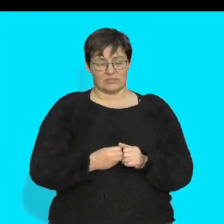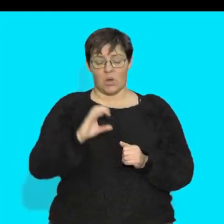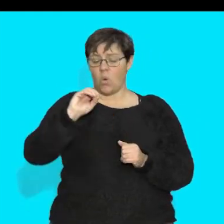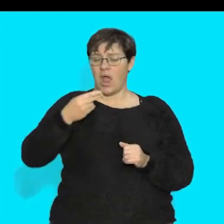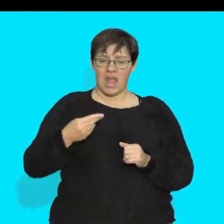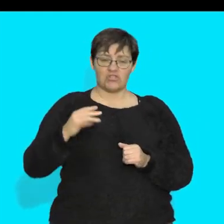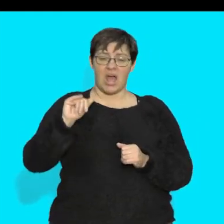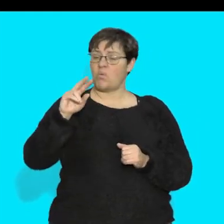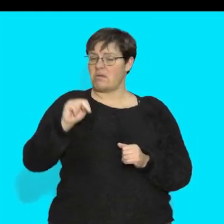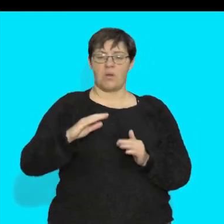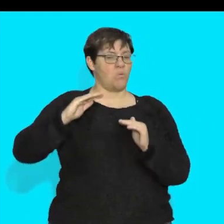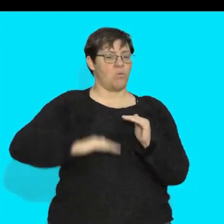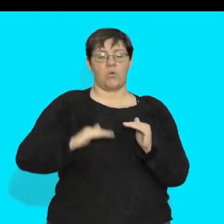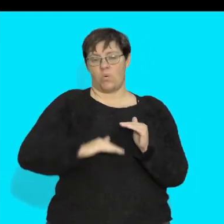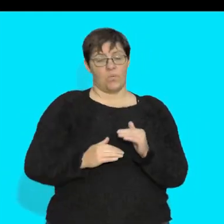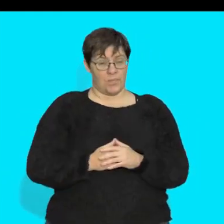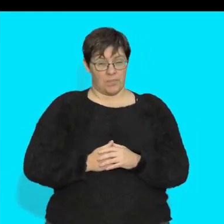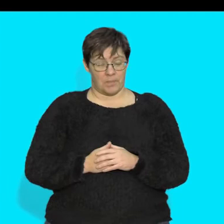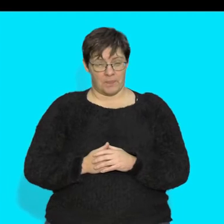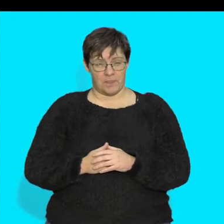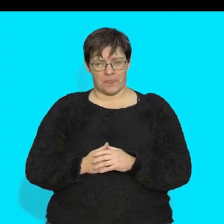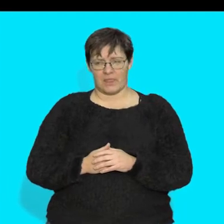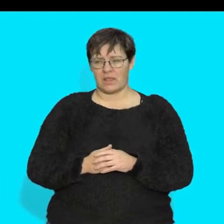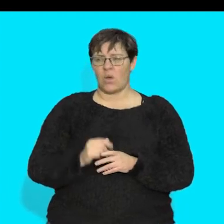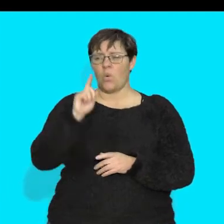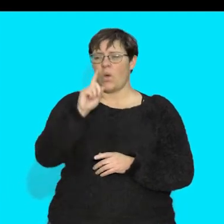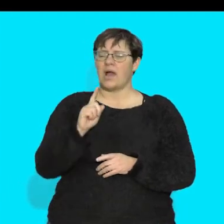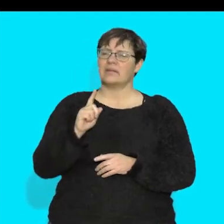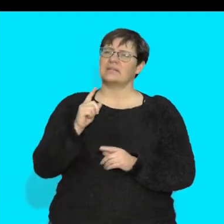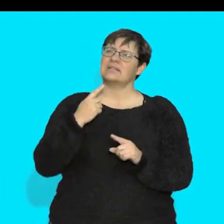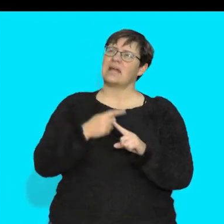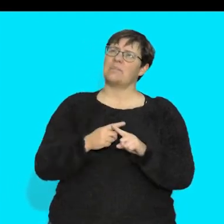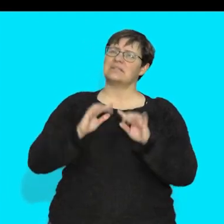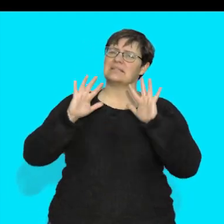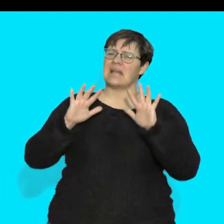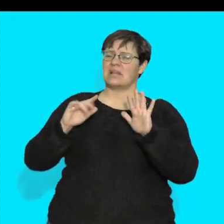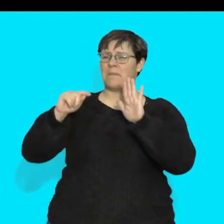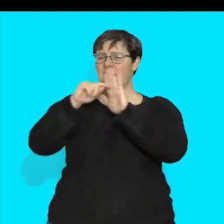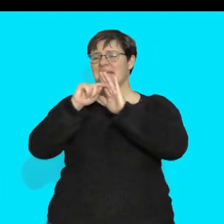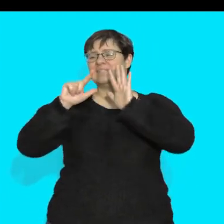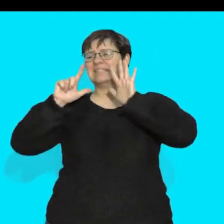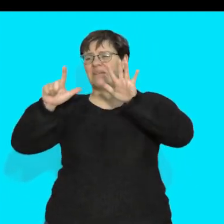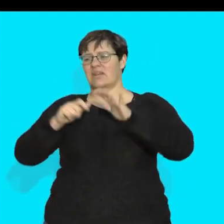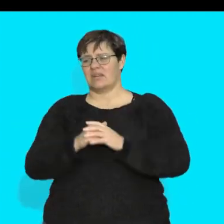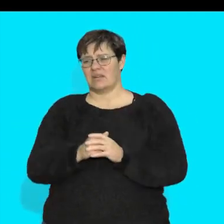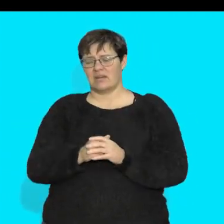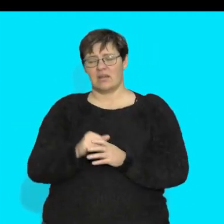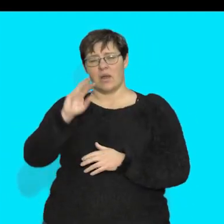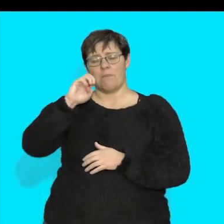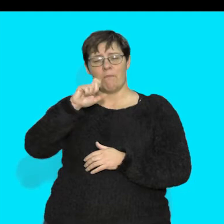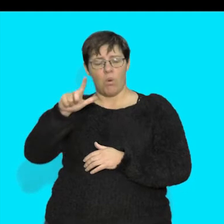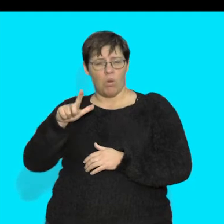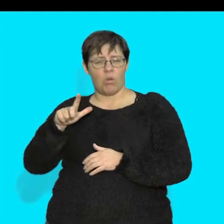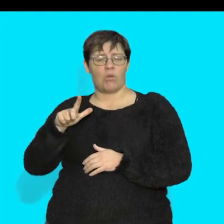of the hydroxide ion here is very low. It's 1 × 10⁻⁷ moles